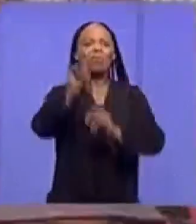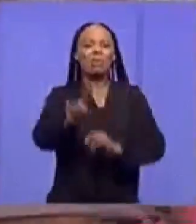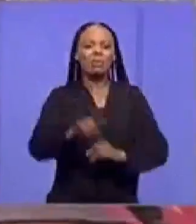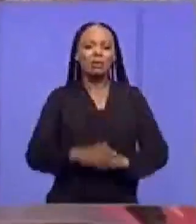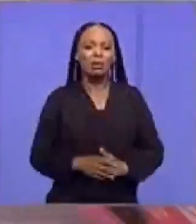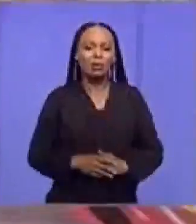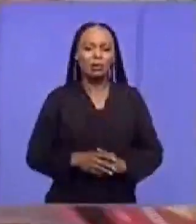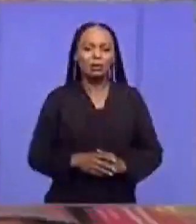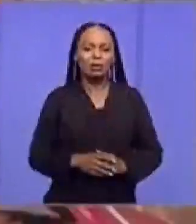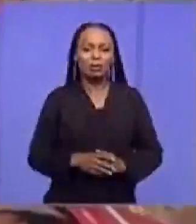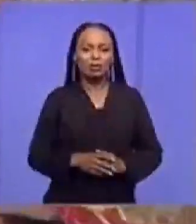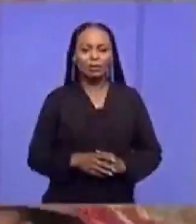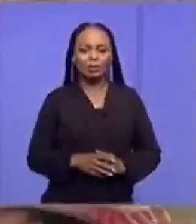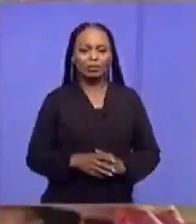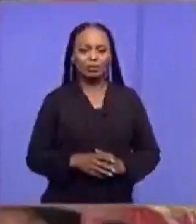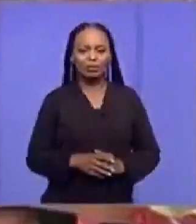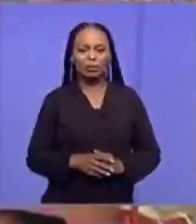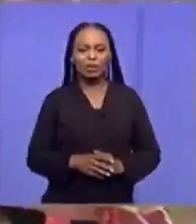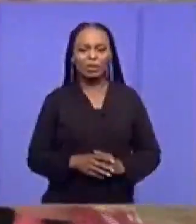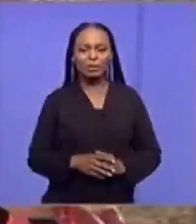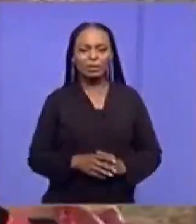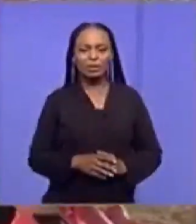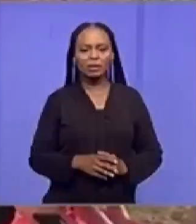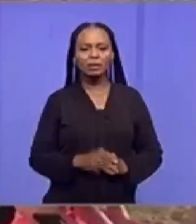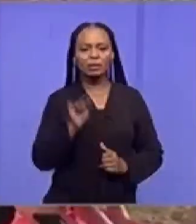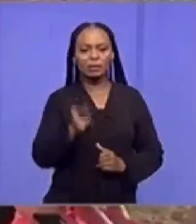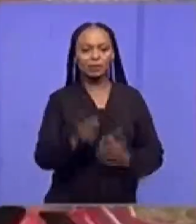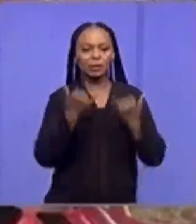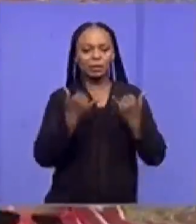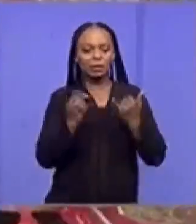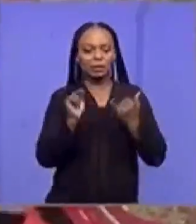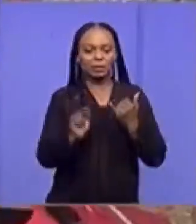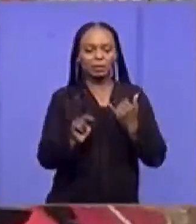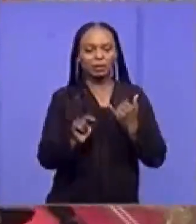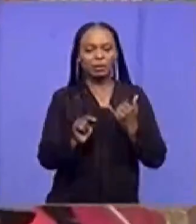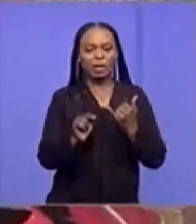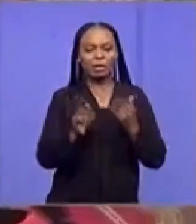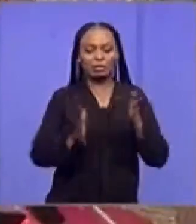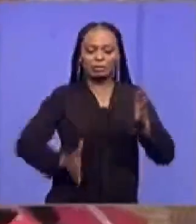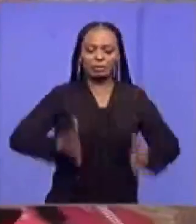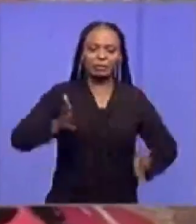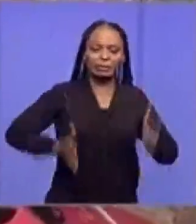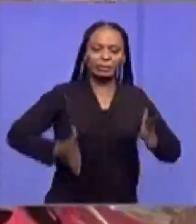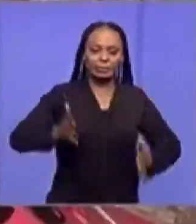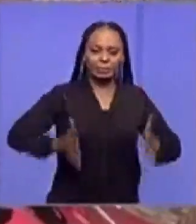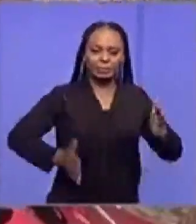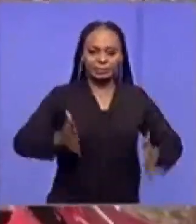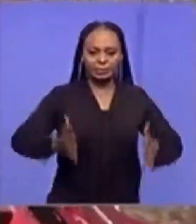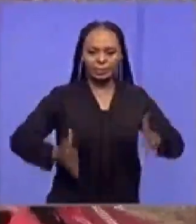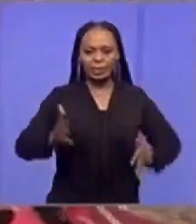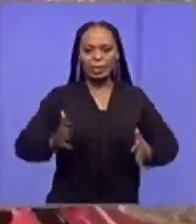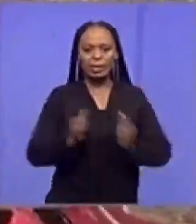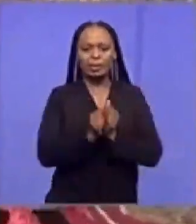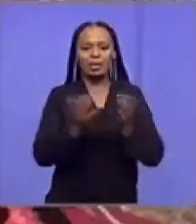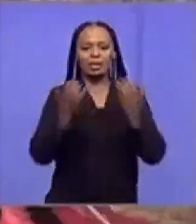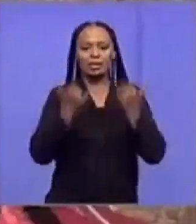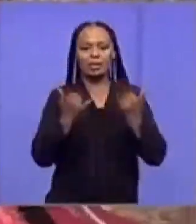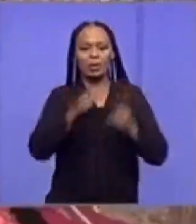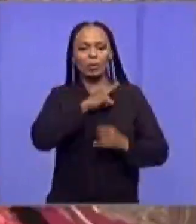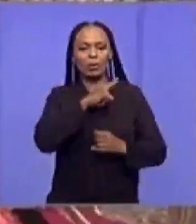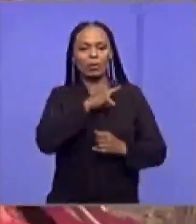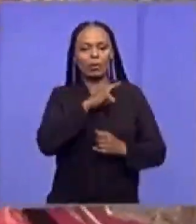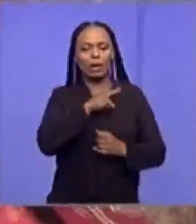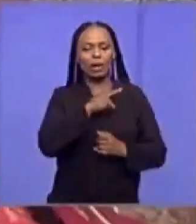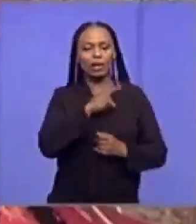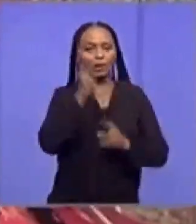Tamin ratamisha mosepelo wa rena o thome ka Human Rights Day re lebeletše gore le rena banna re na le ditokelo ene maikemišetšo